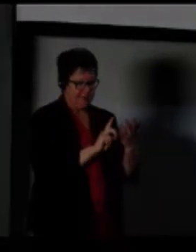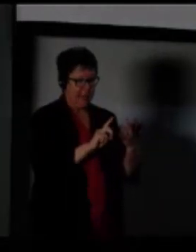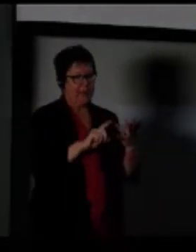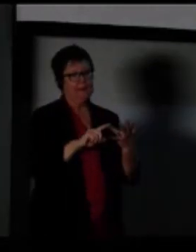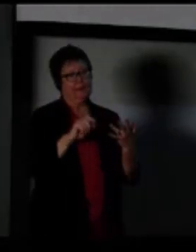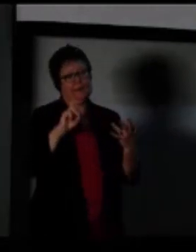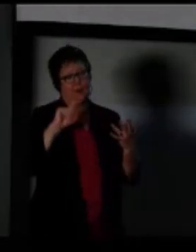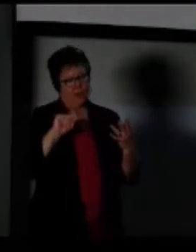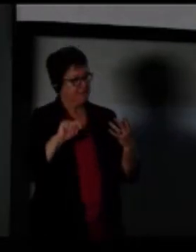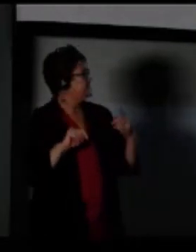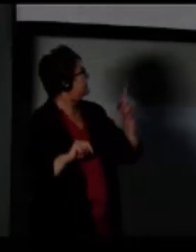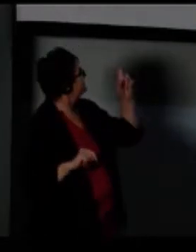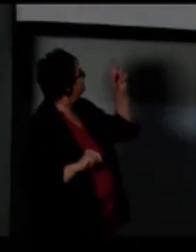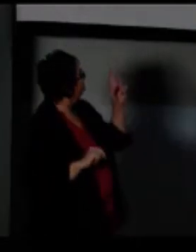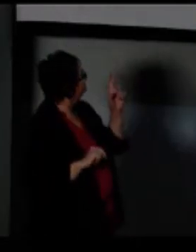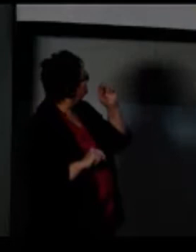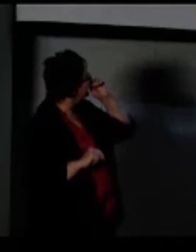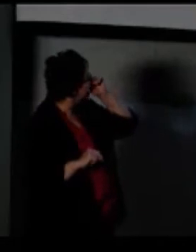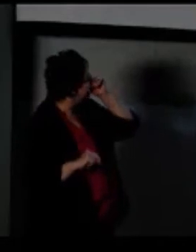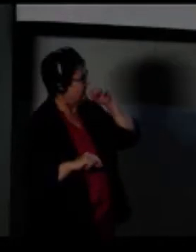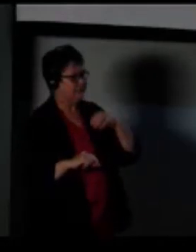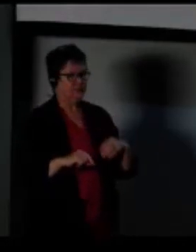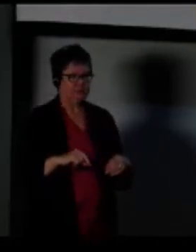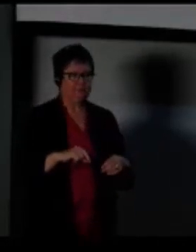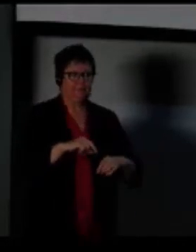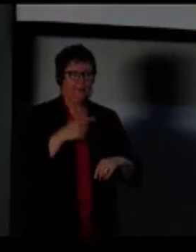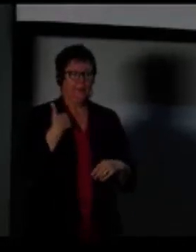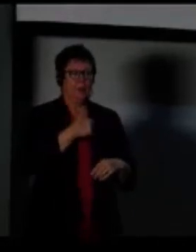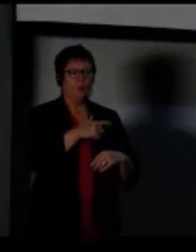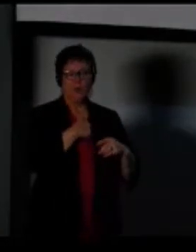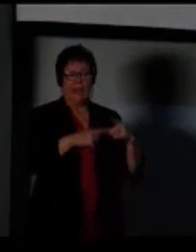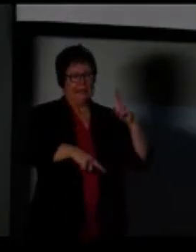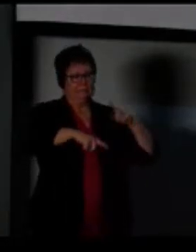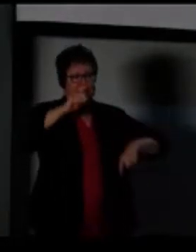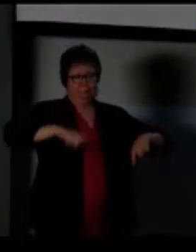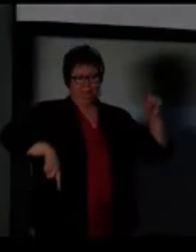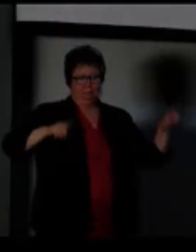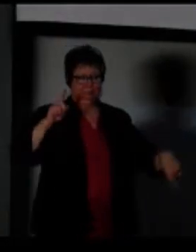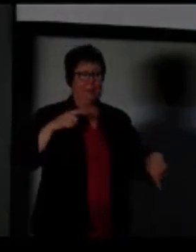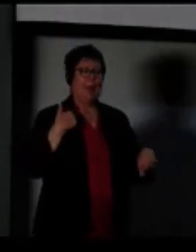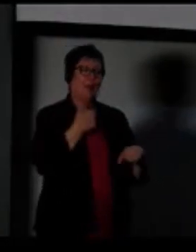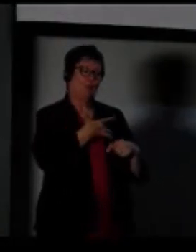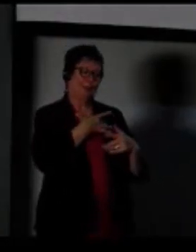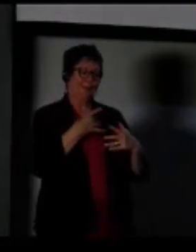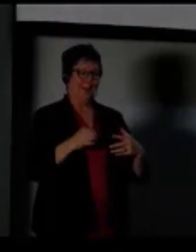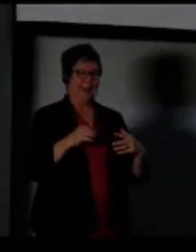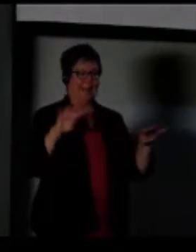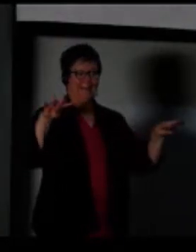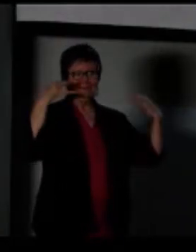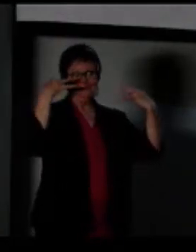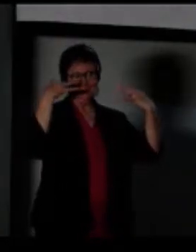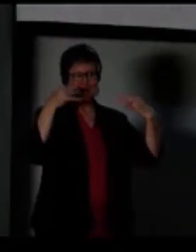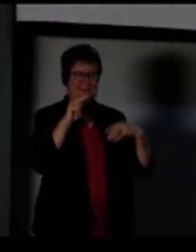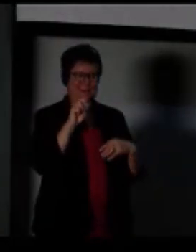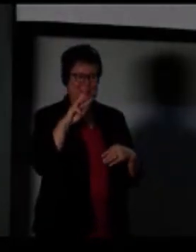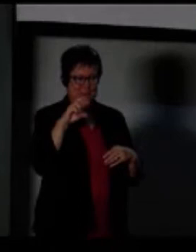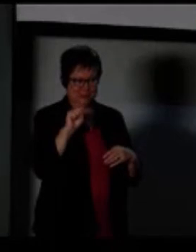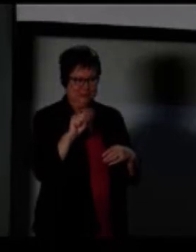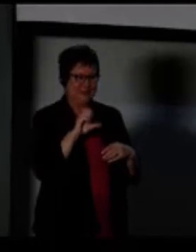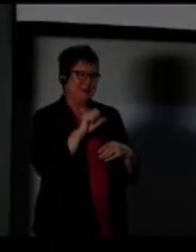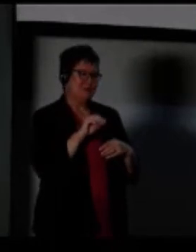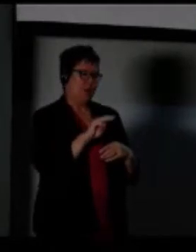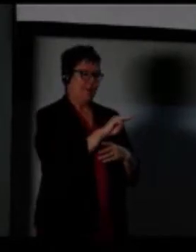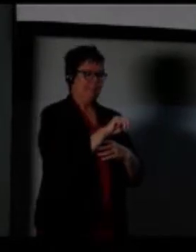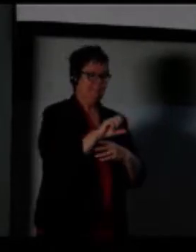gamut. And of course, as curators, we always like to make headlines, so the Mass Digitization